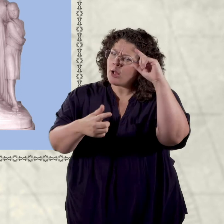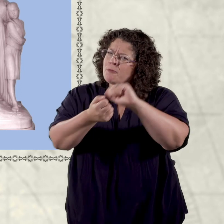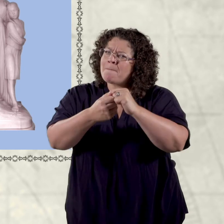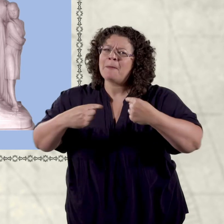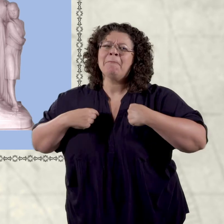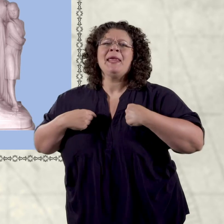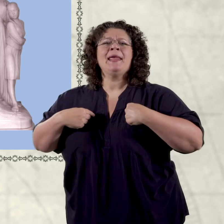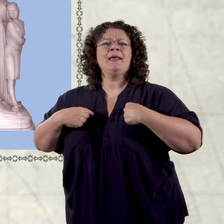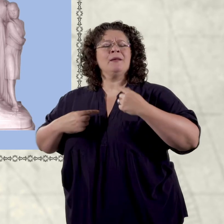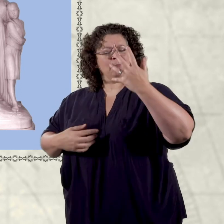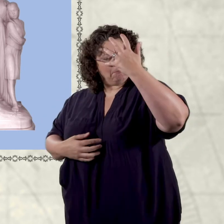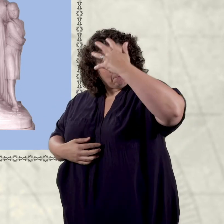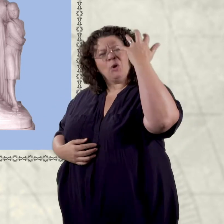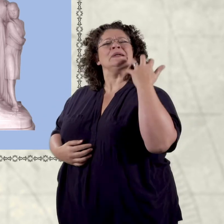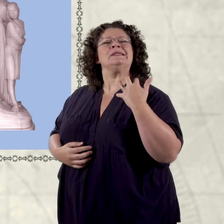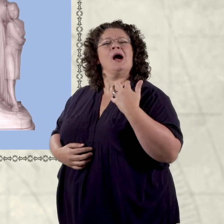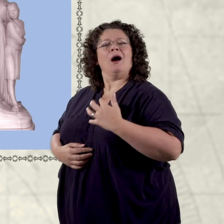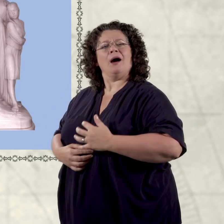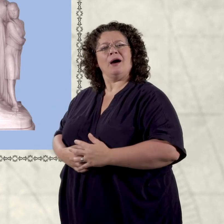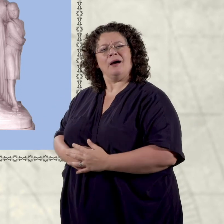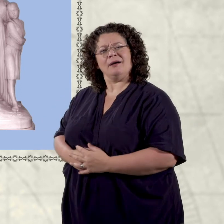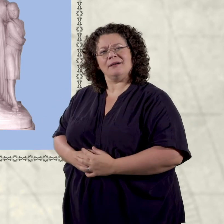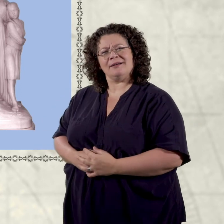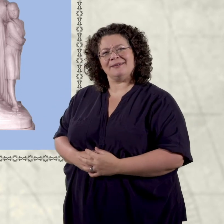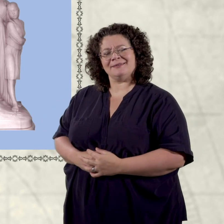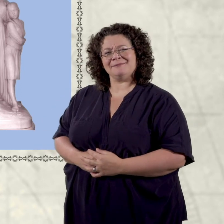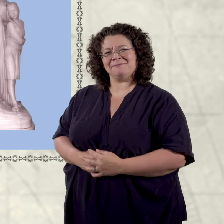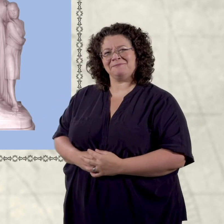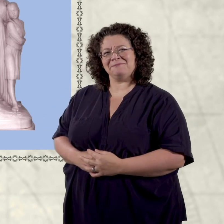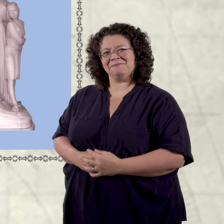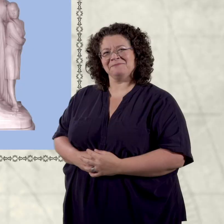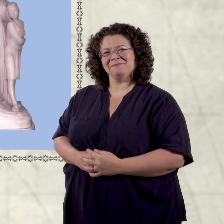you'll still remember me. Boudicca!